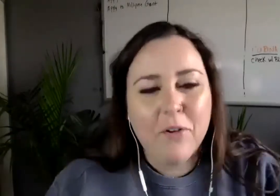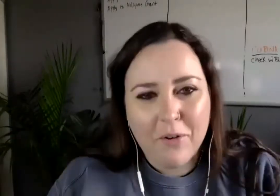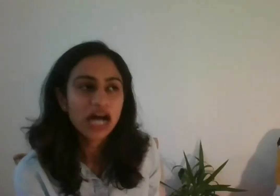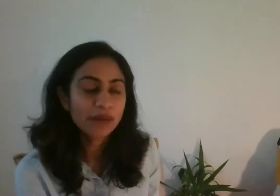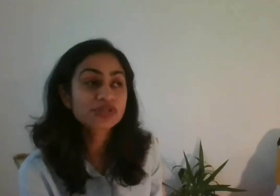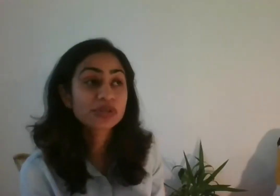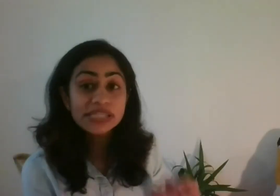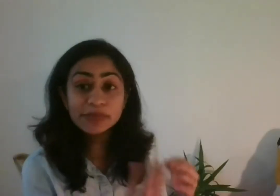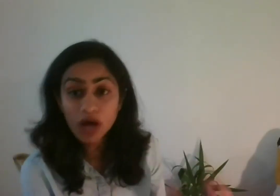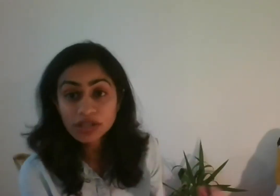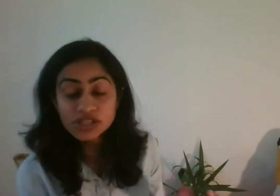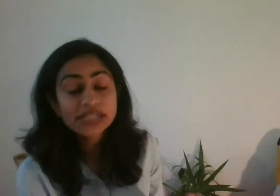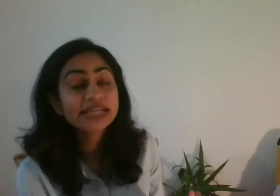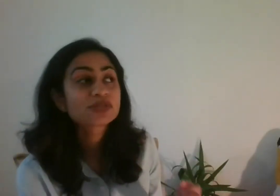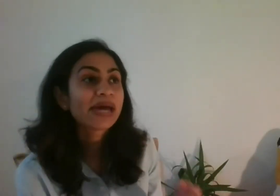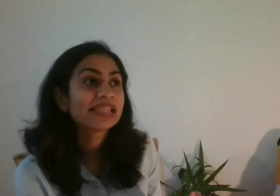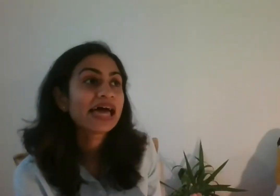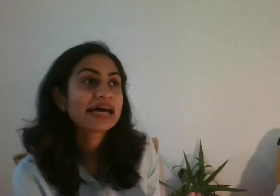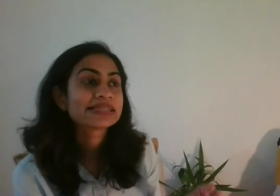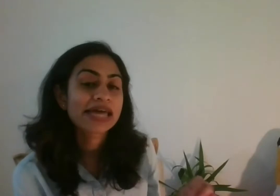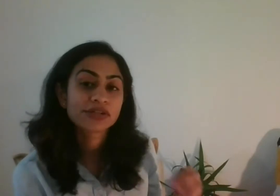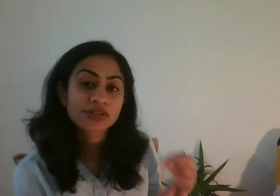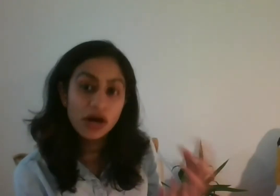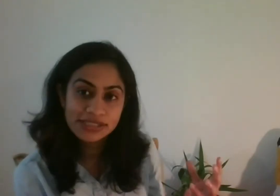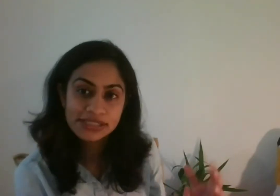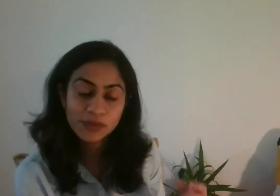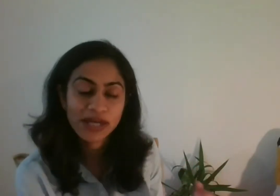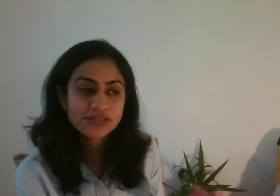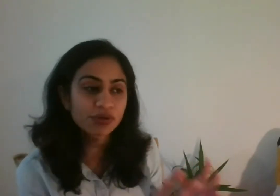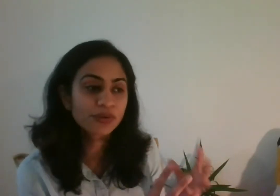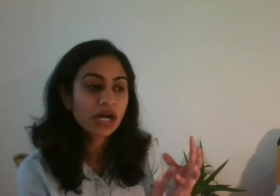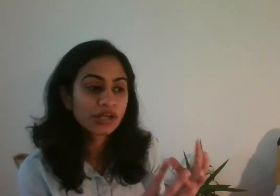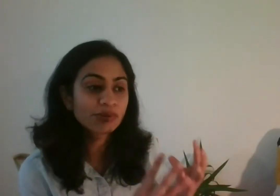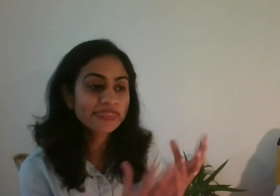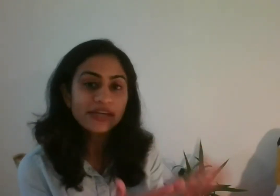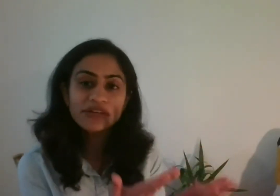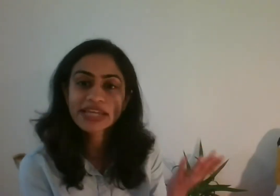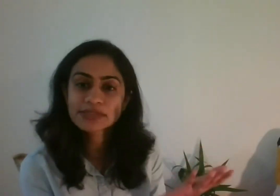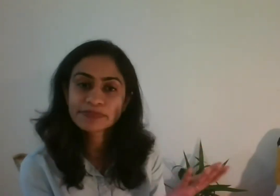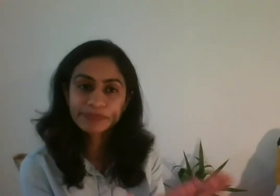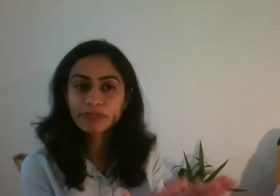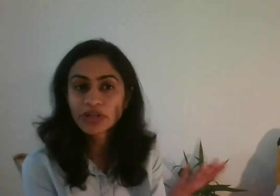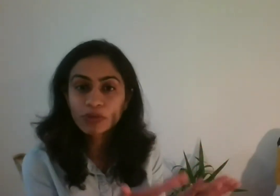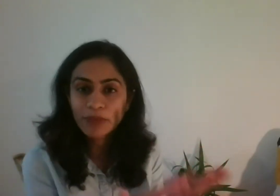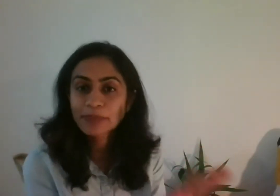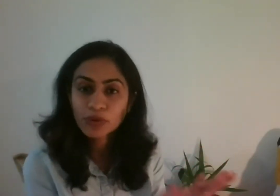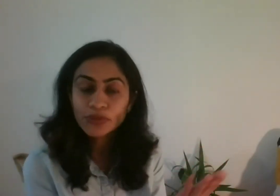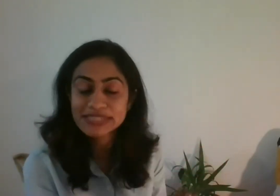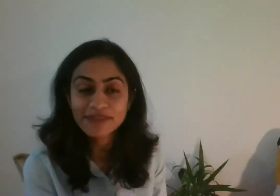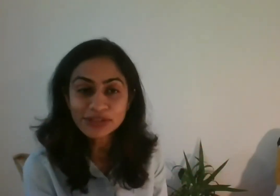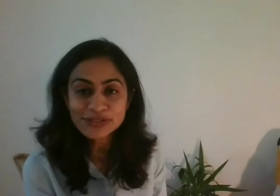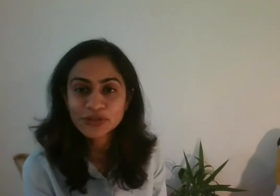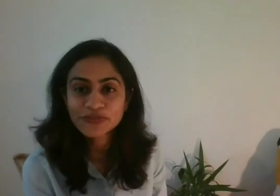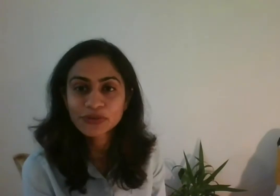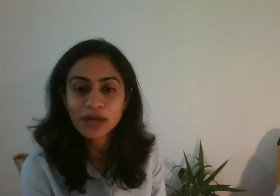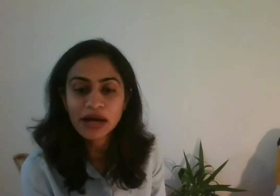Yeah. So it's immunologically as well as cytotoxicity wise. So you can think of it as, at both those